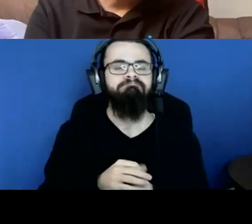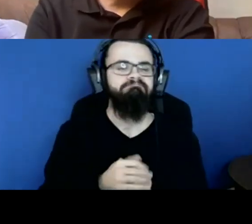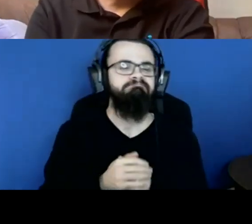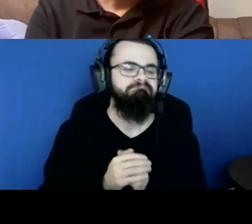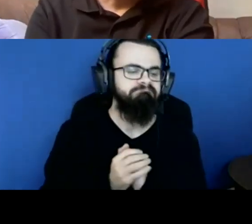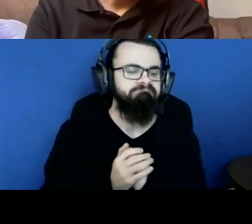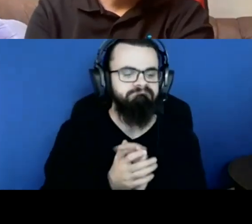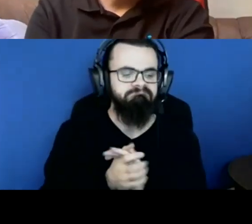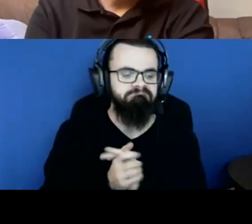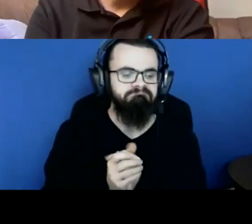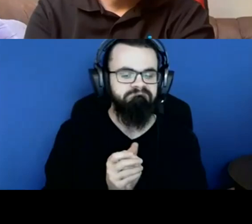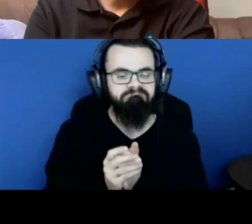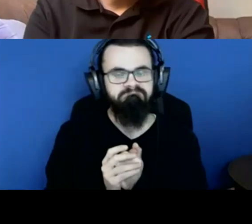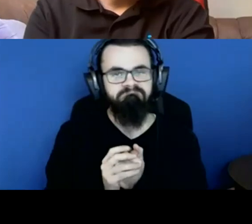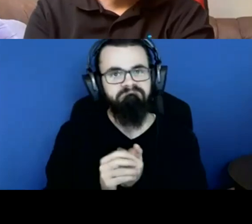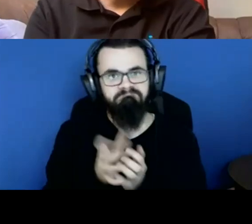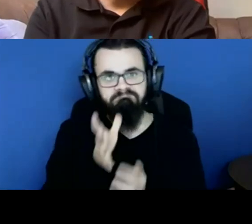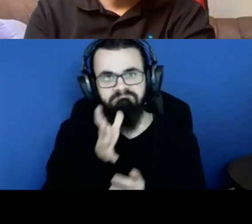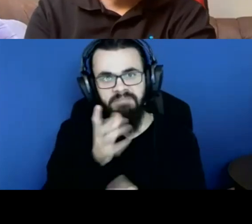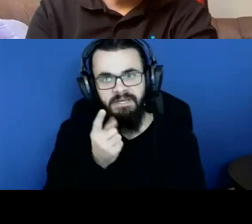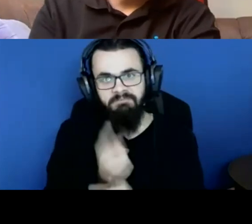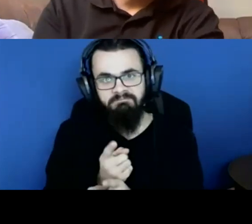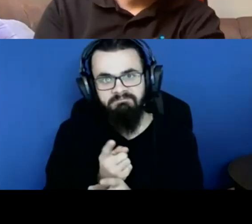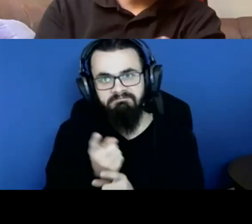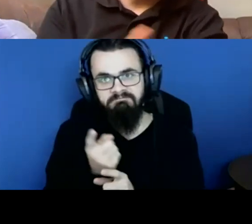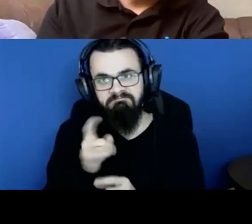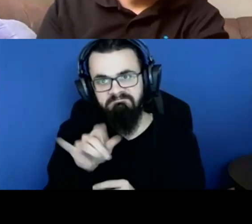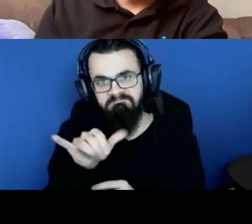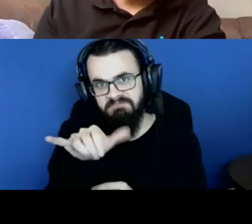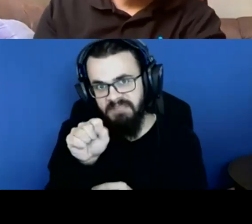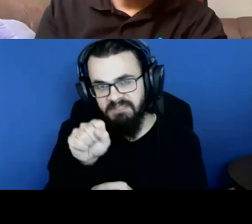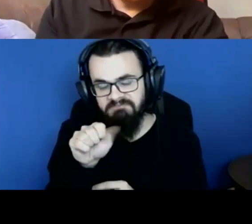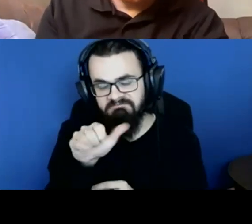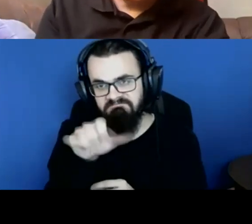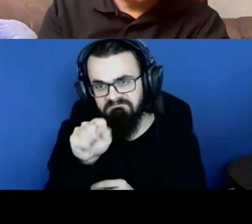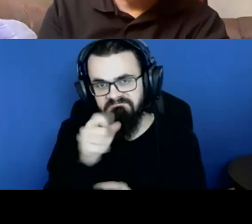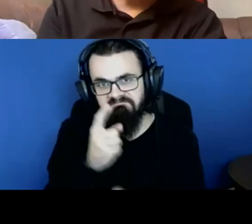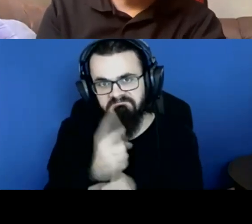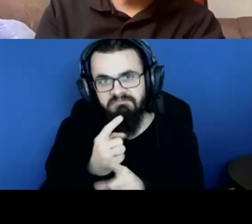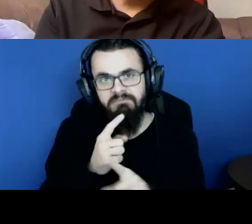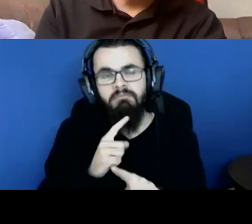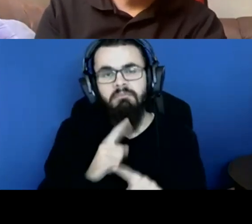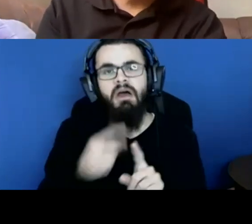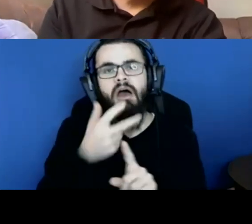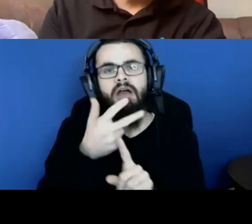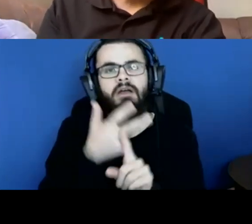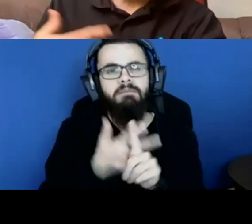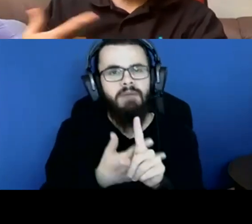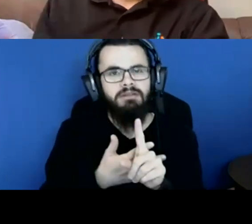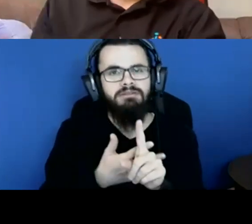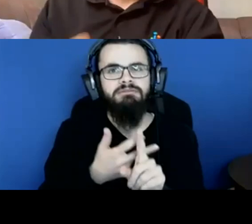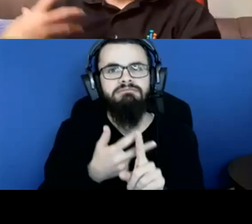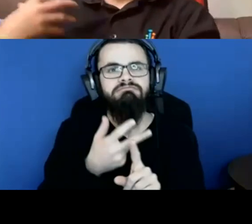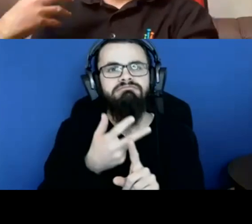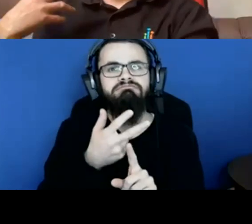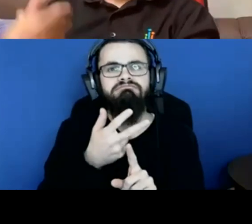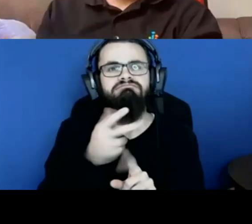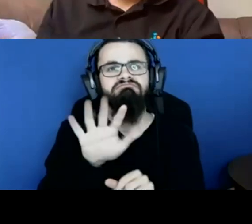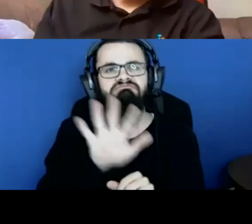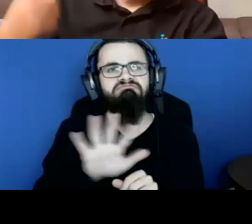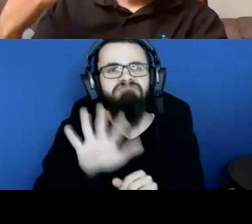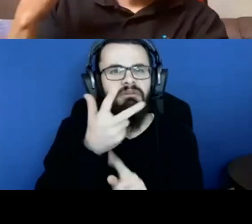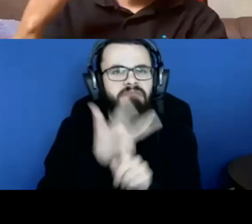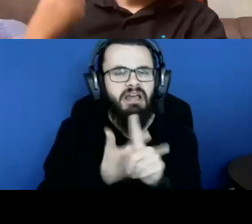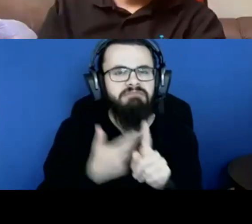she did tell me. But you know what? A couple months, I stayed there for a couple months, got myself together, got myself